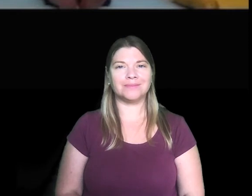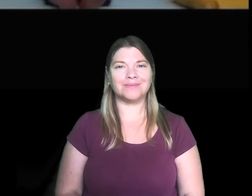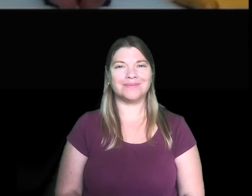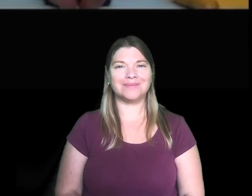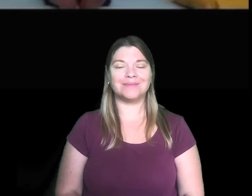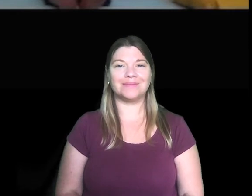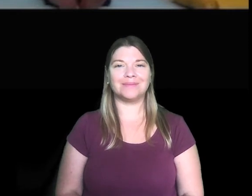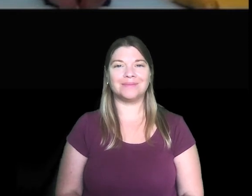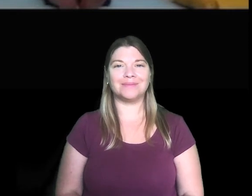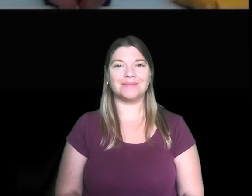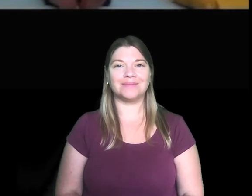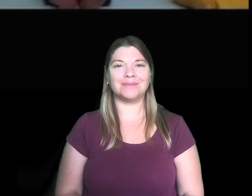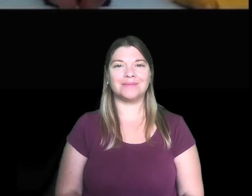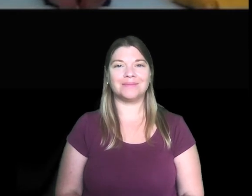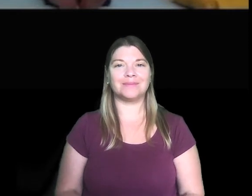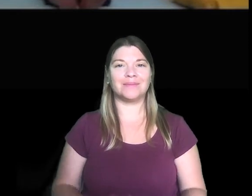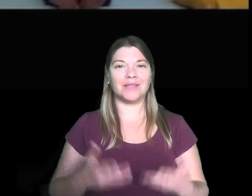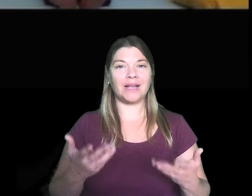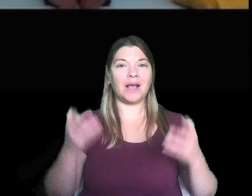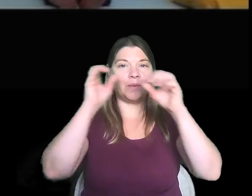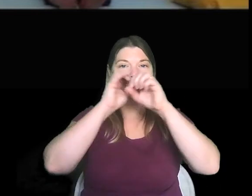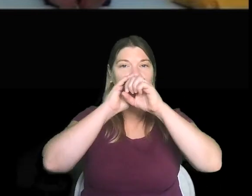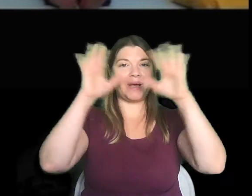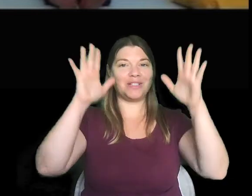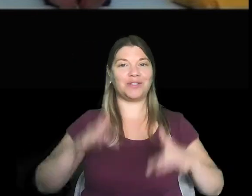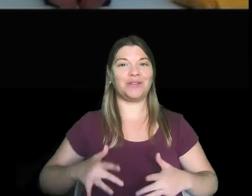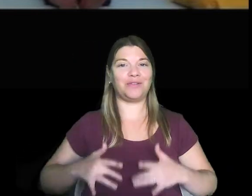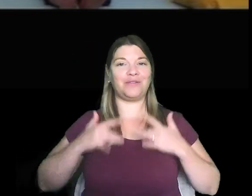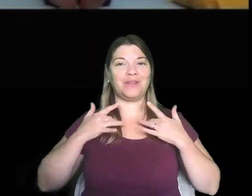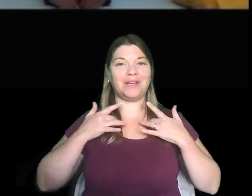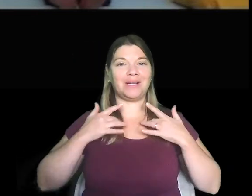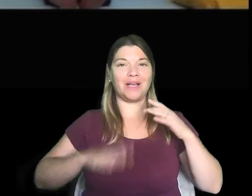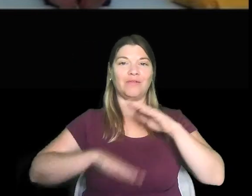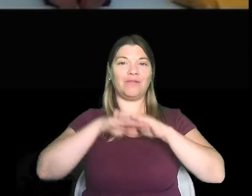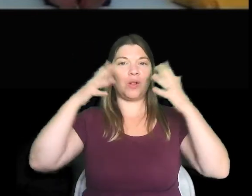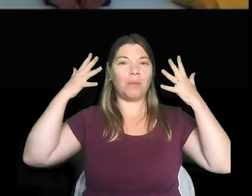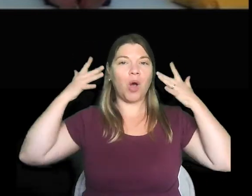Imagine it travelling over your whole body. It lifts you,